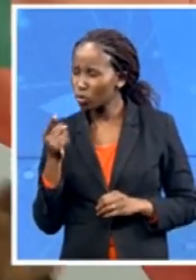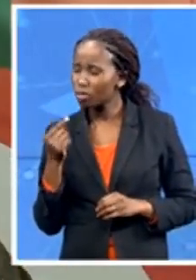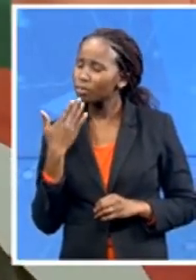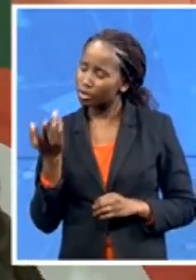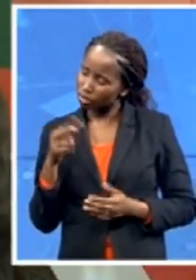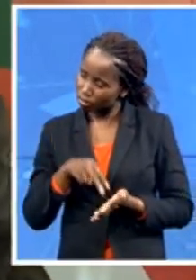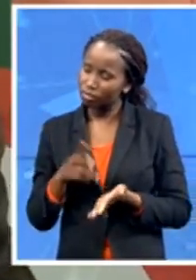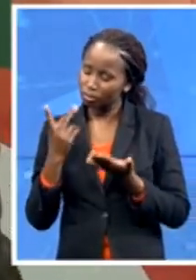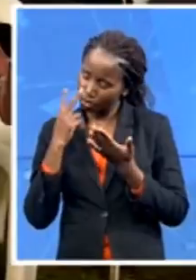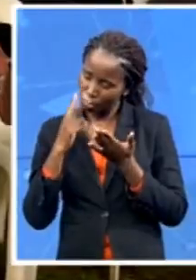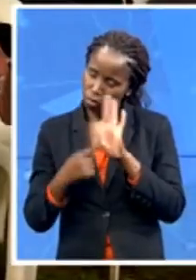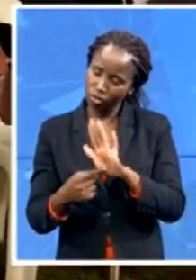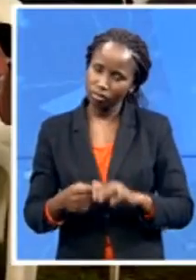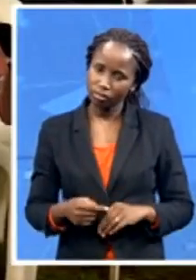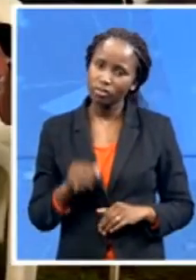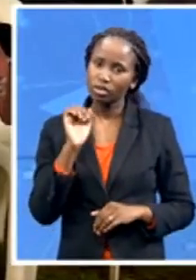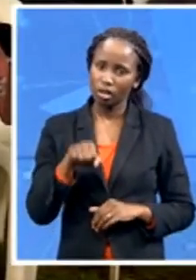Oh yeah. Okay. Uyelo.